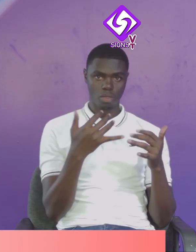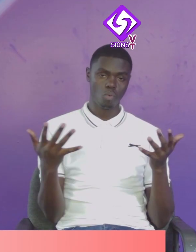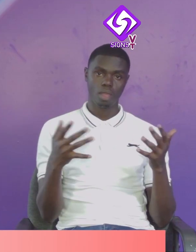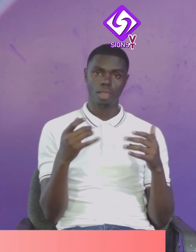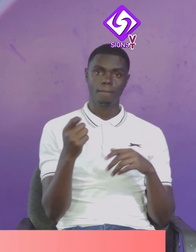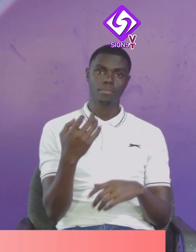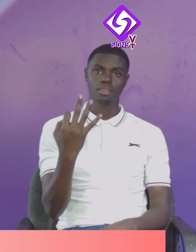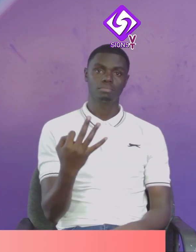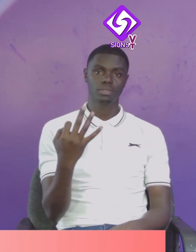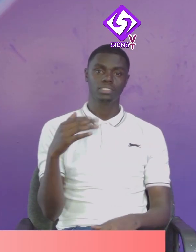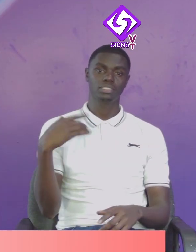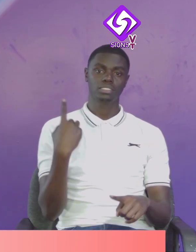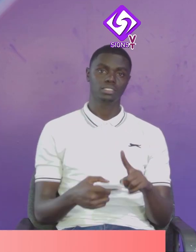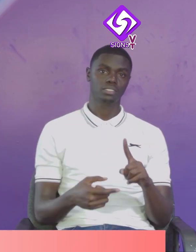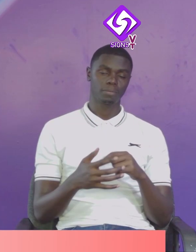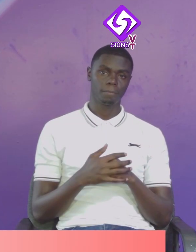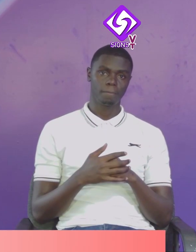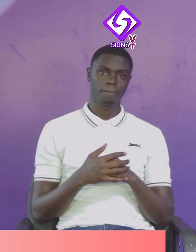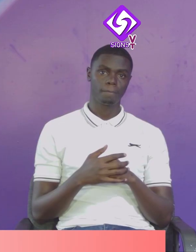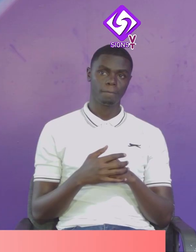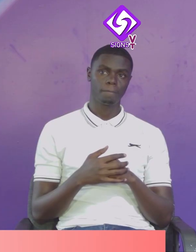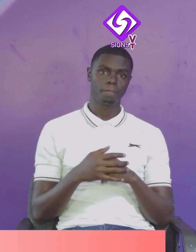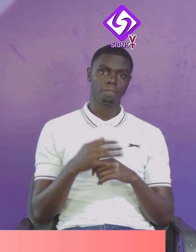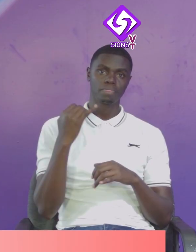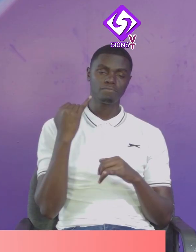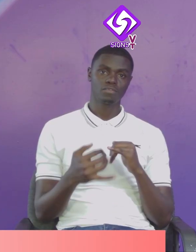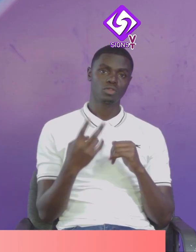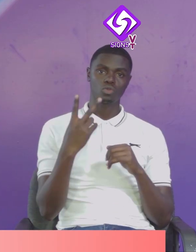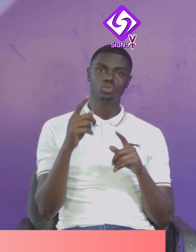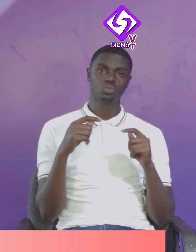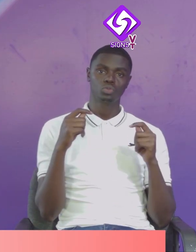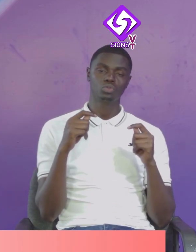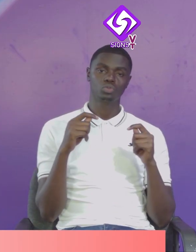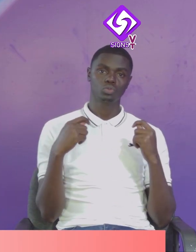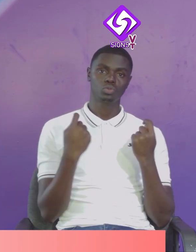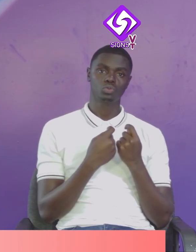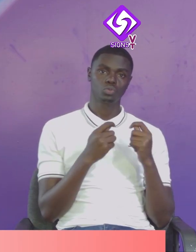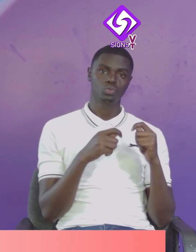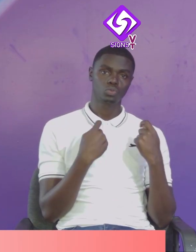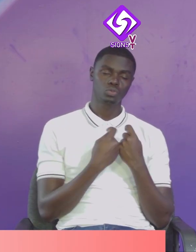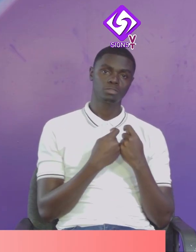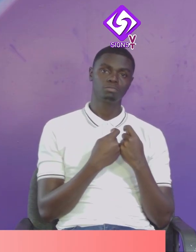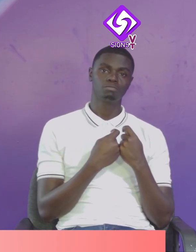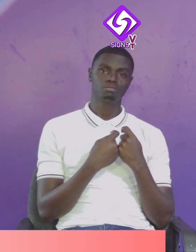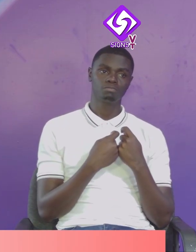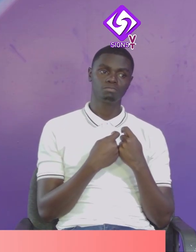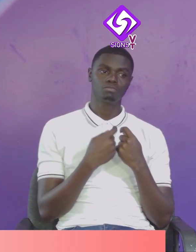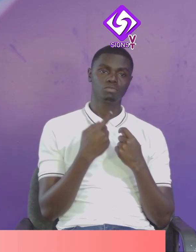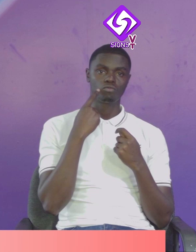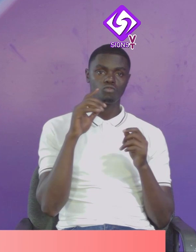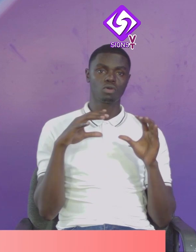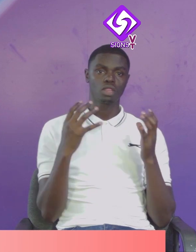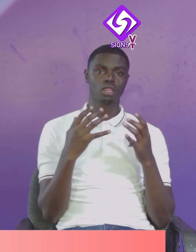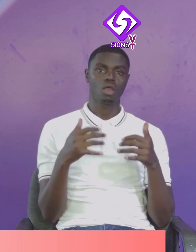March next year. That is the final two teams to be they'll be included for the World Cup